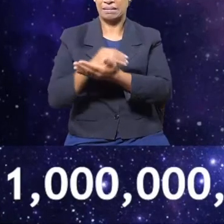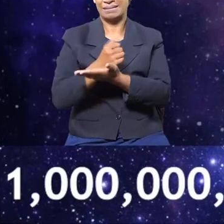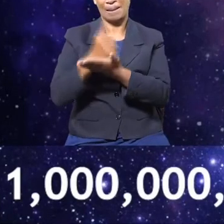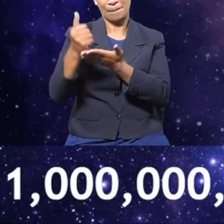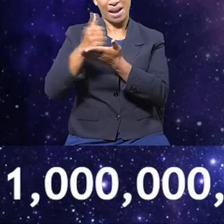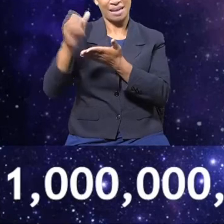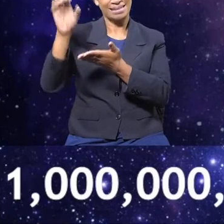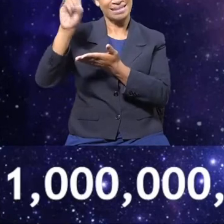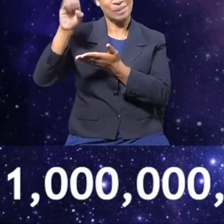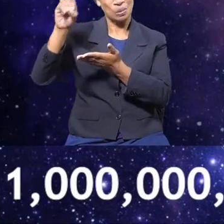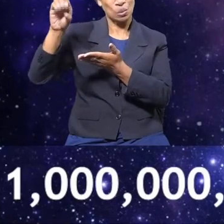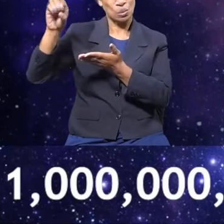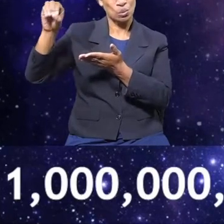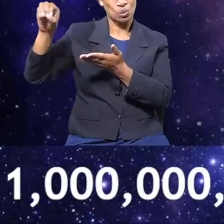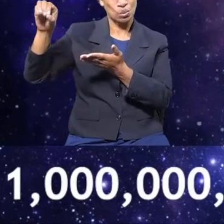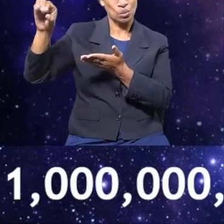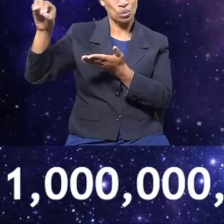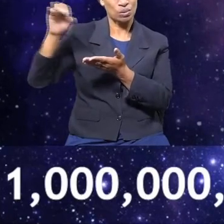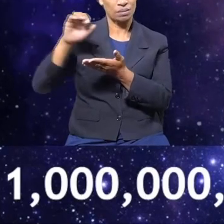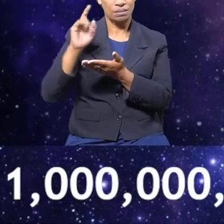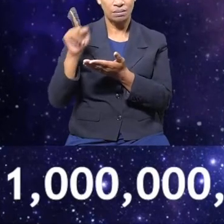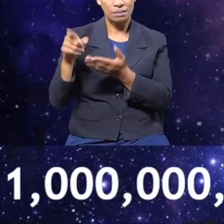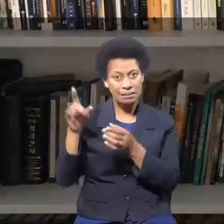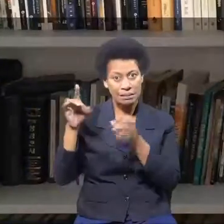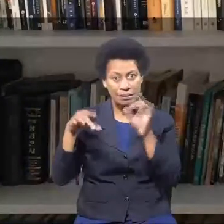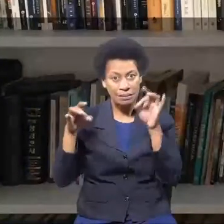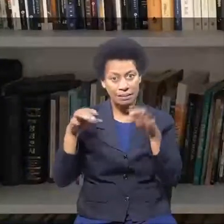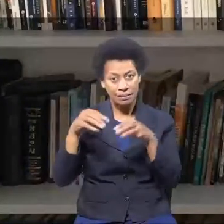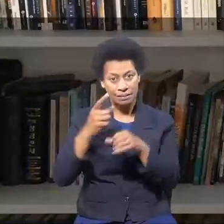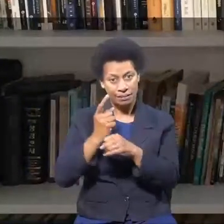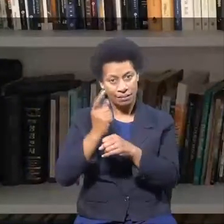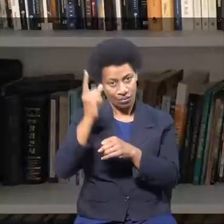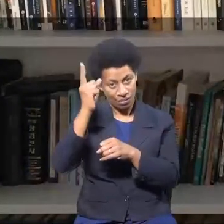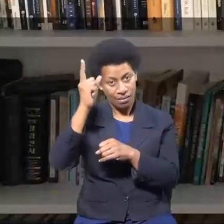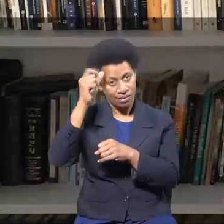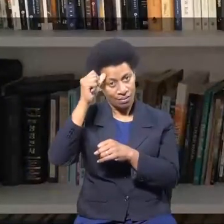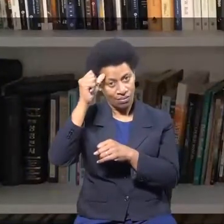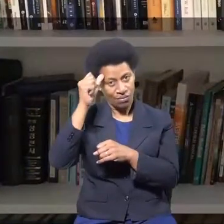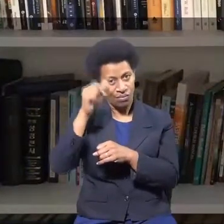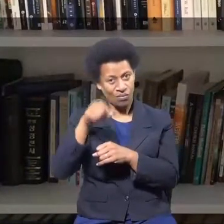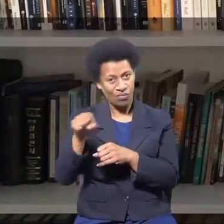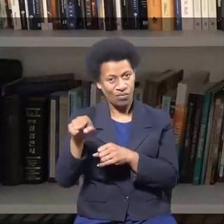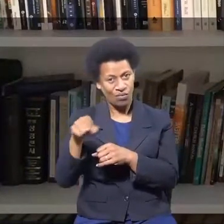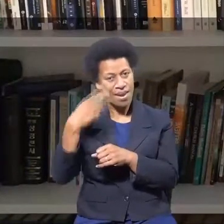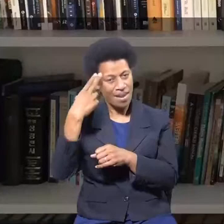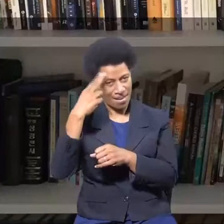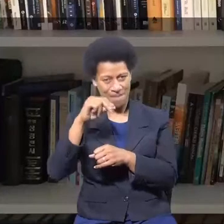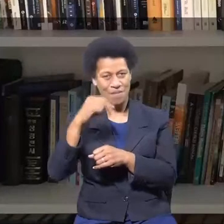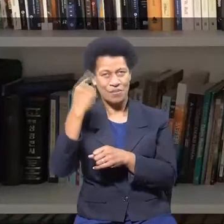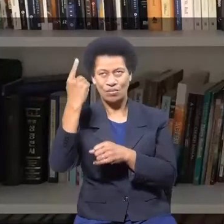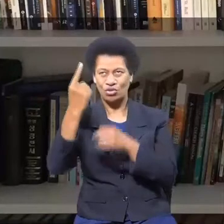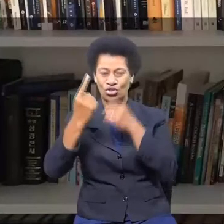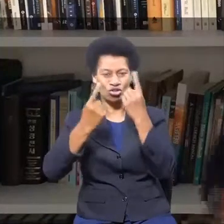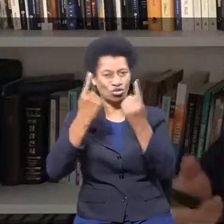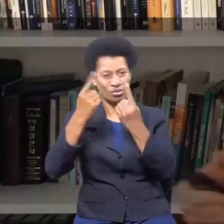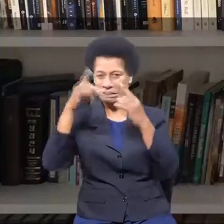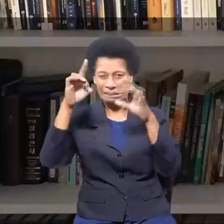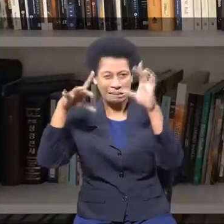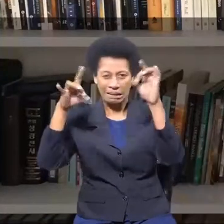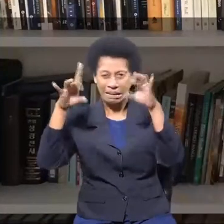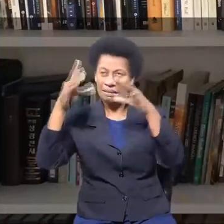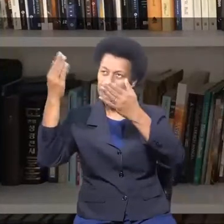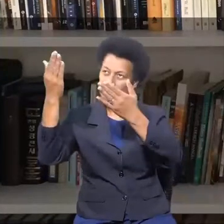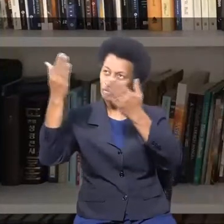1 sextillion stars. Look at all of those zeros on the screen. God knows all of them. He calls them by name. He brings